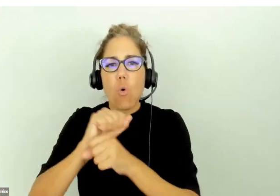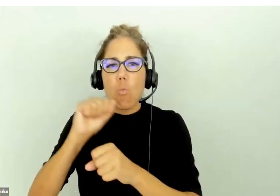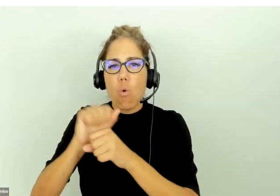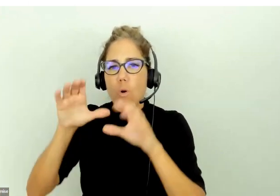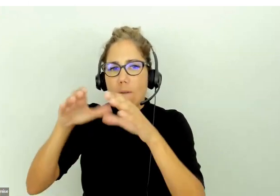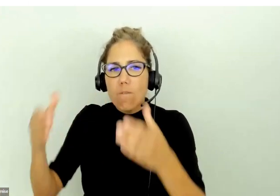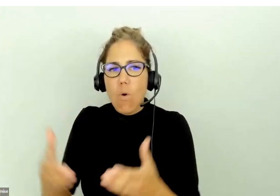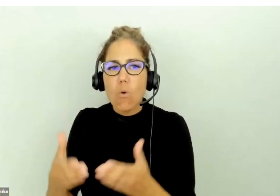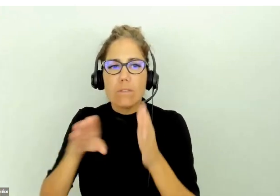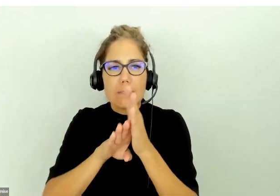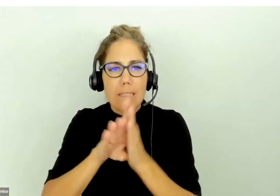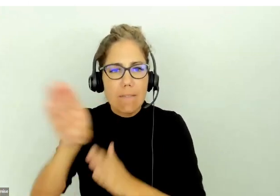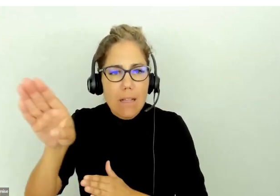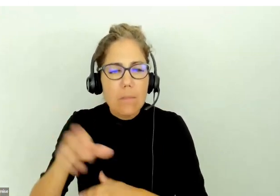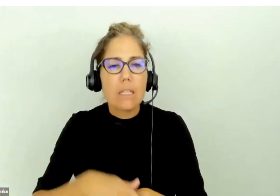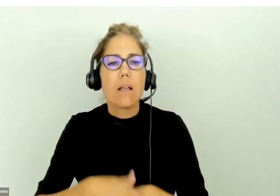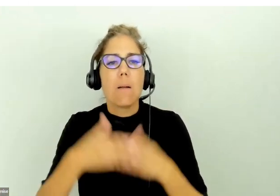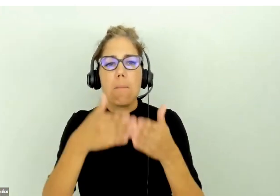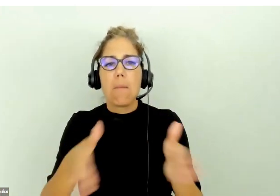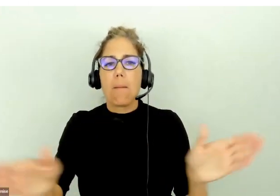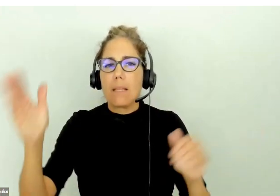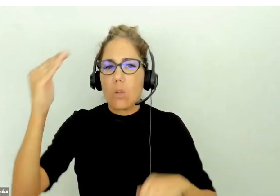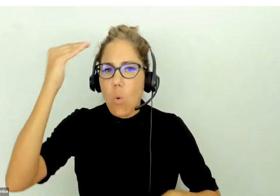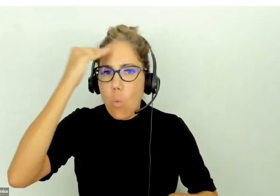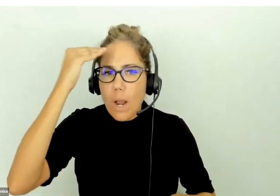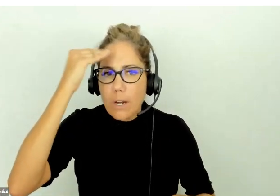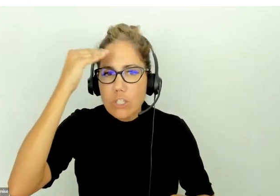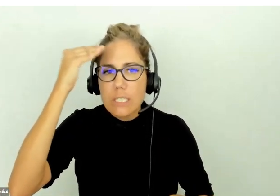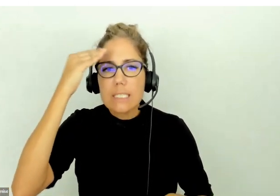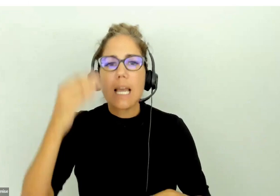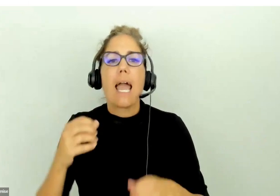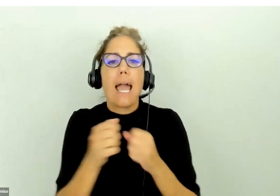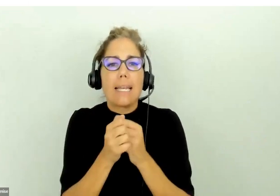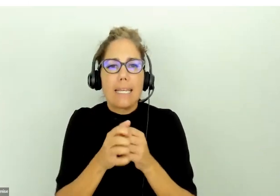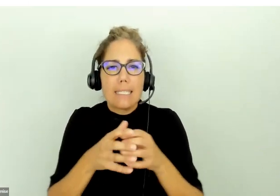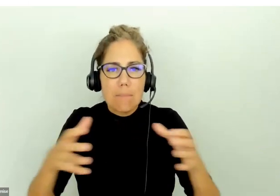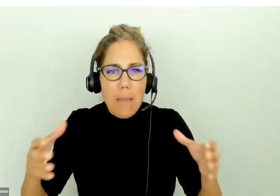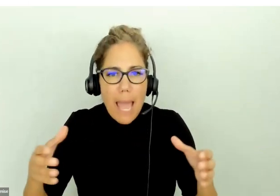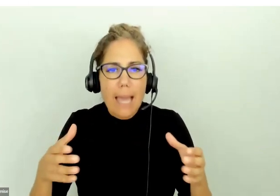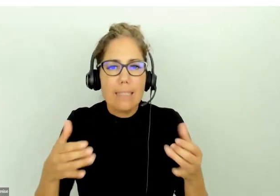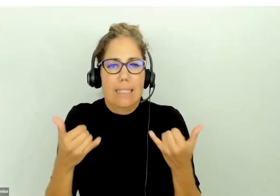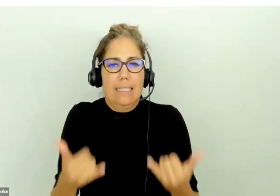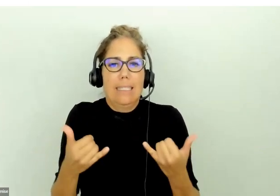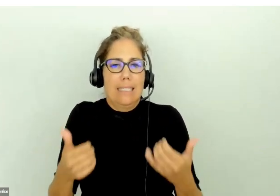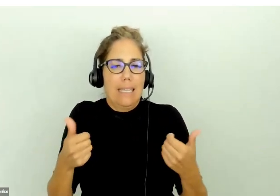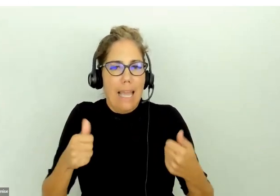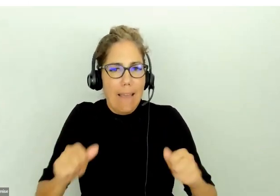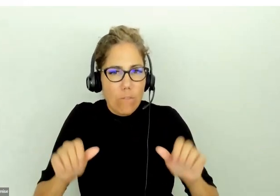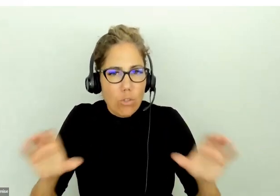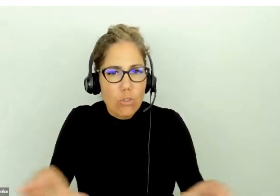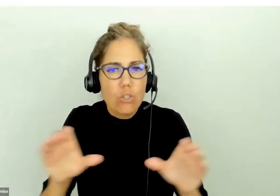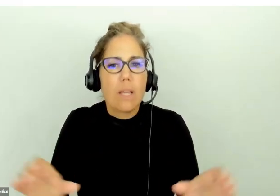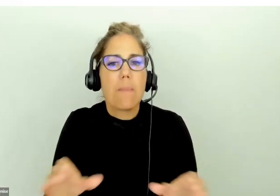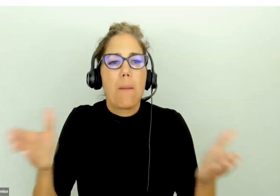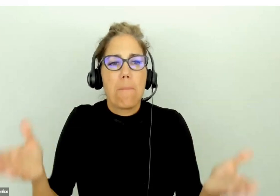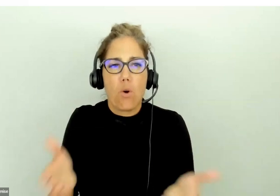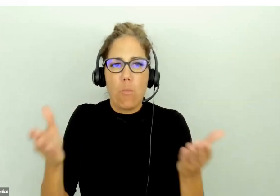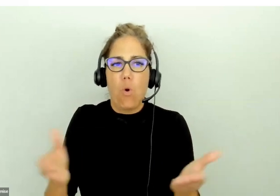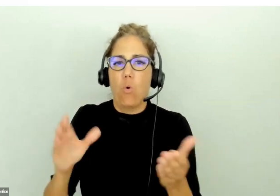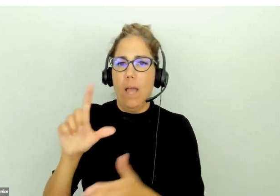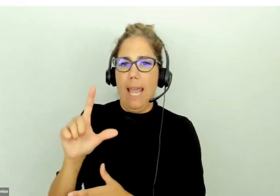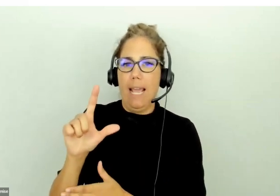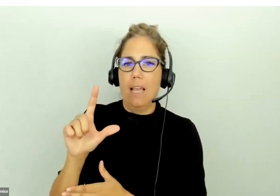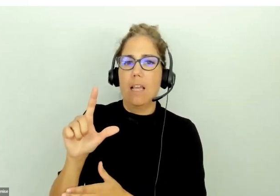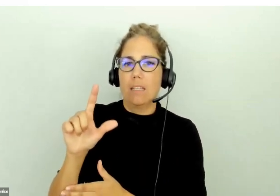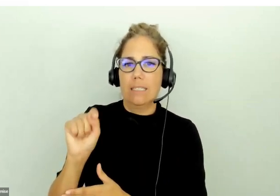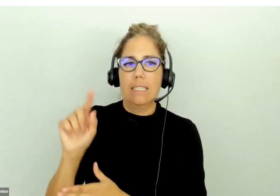to LTSS that take into consideration the goals, preferences, and needs of the person. The example that